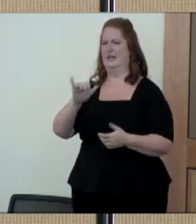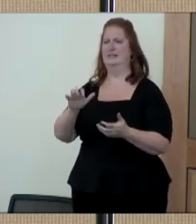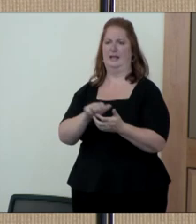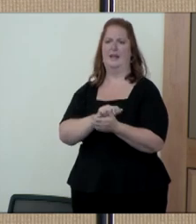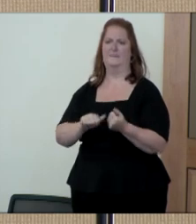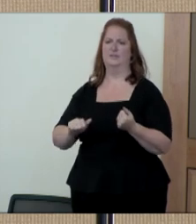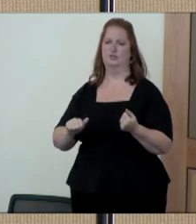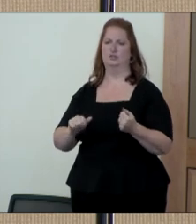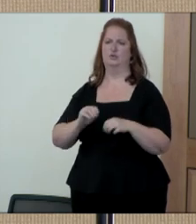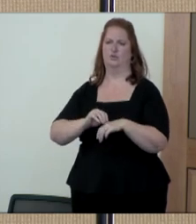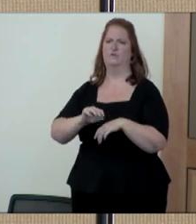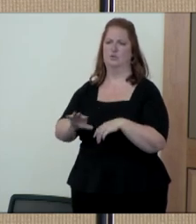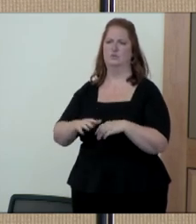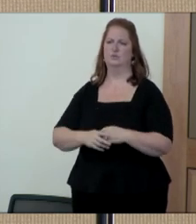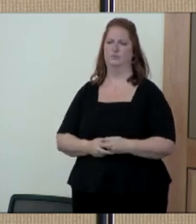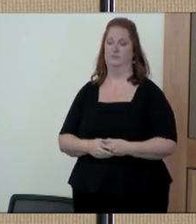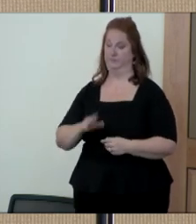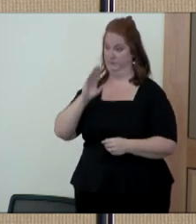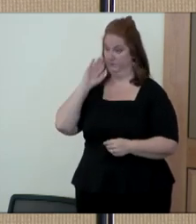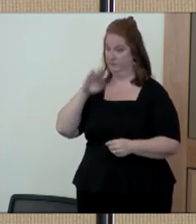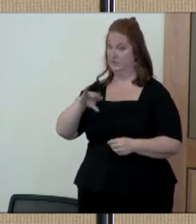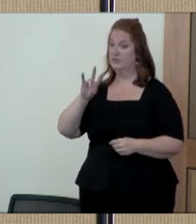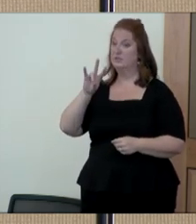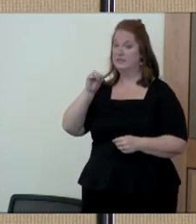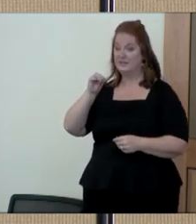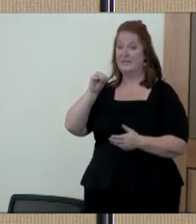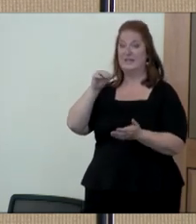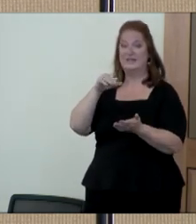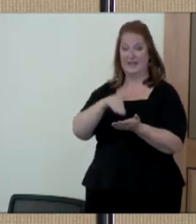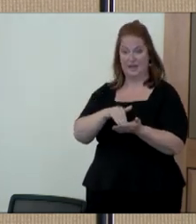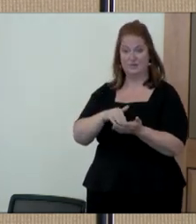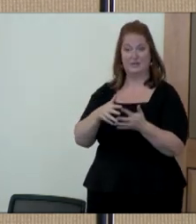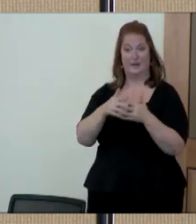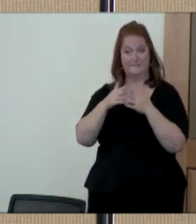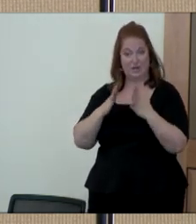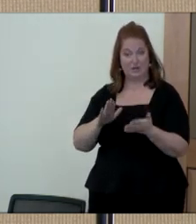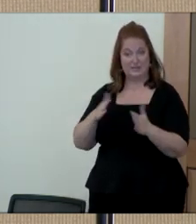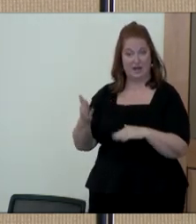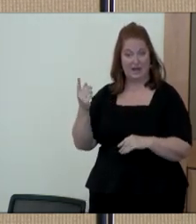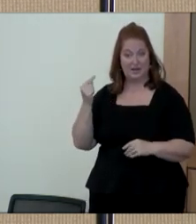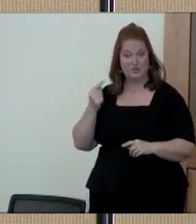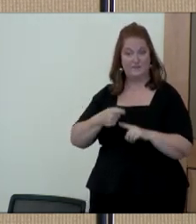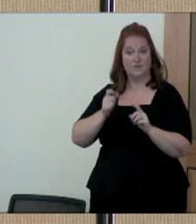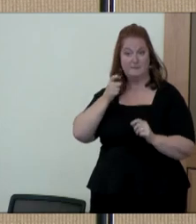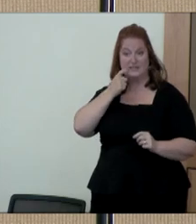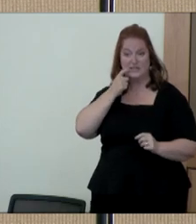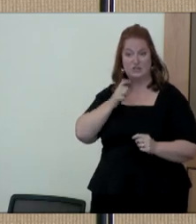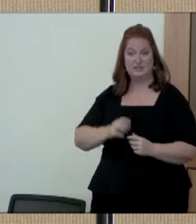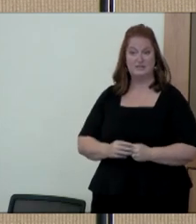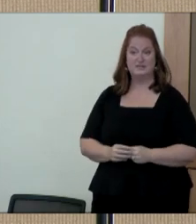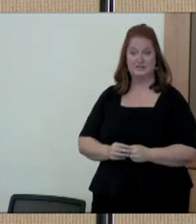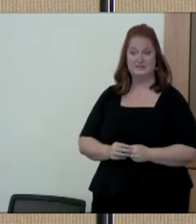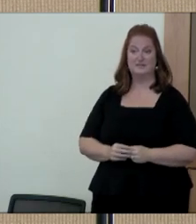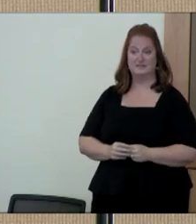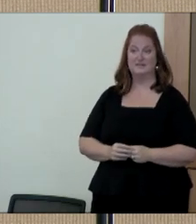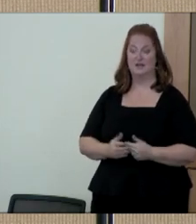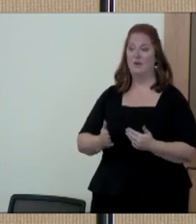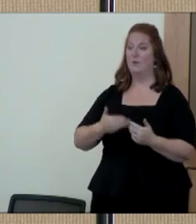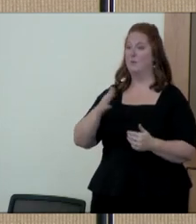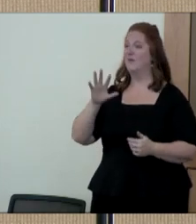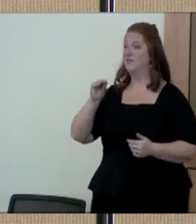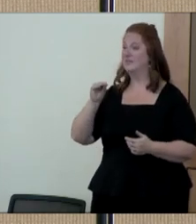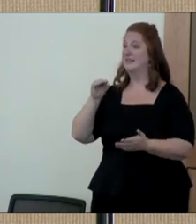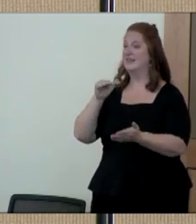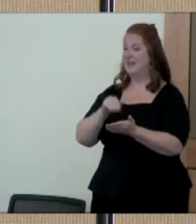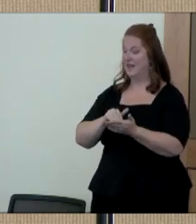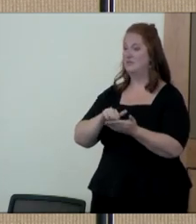wreaks. You know, 70,000 Americans died last year from addiction, and it was about 50,000 of